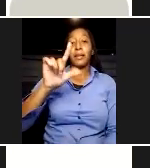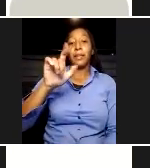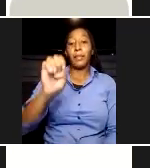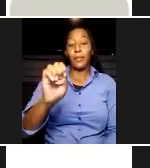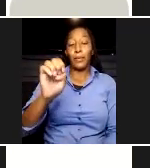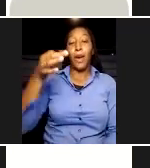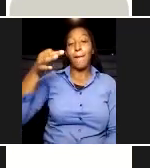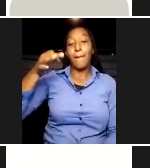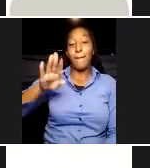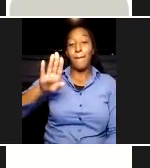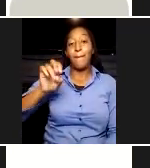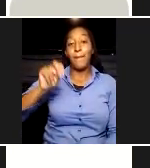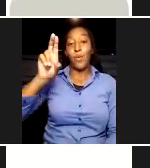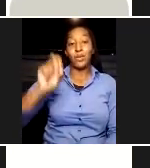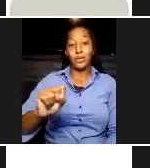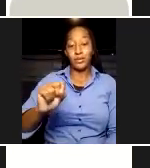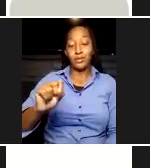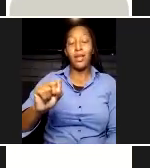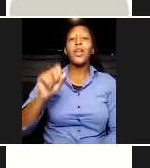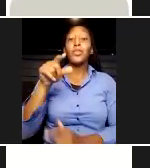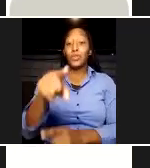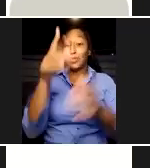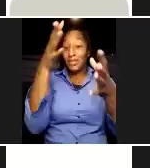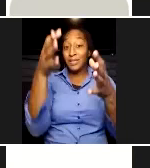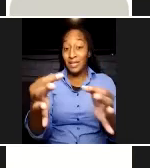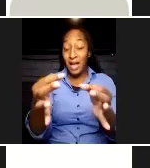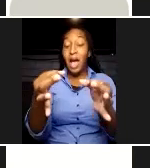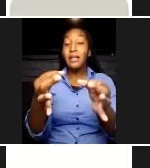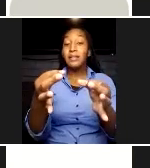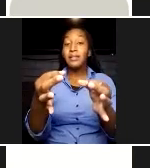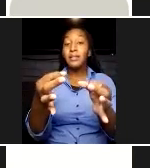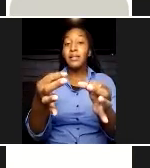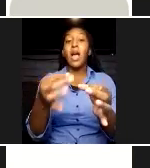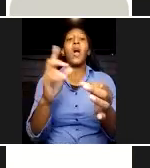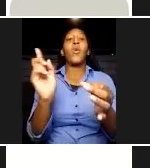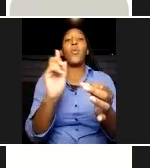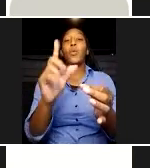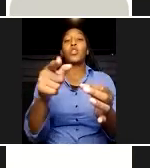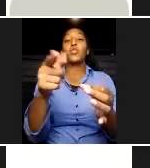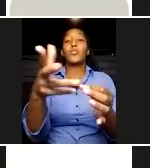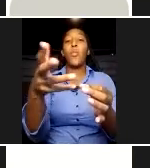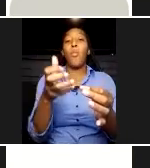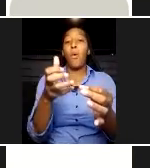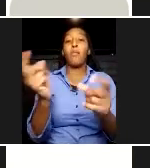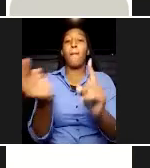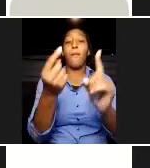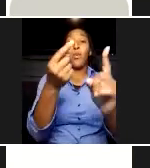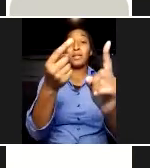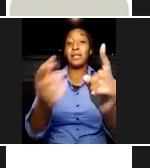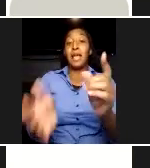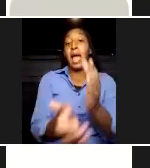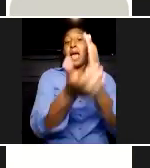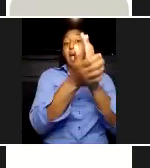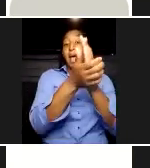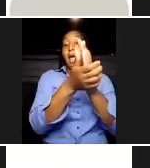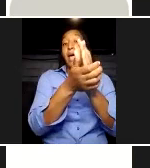can decide where you want to use the points, meaning you can add